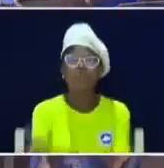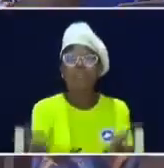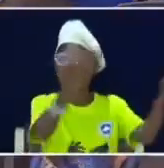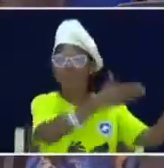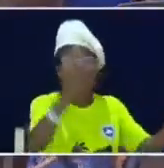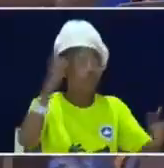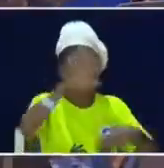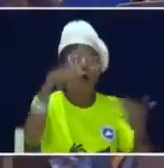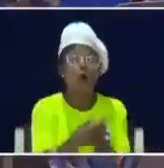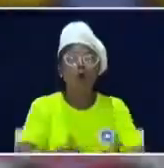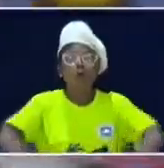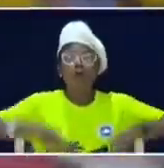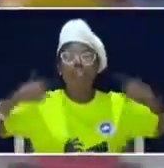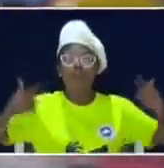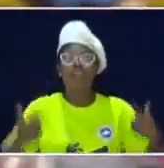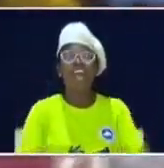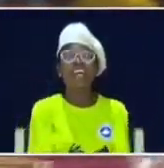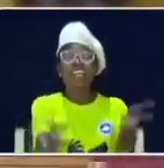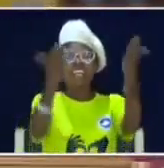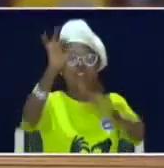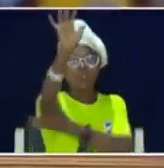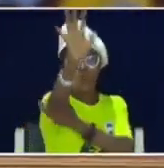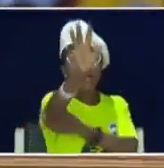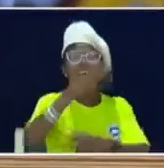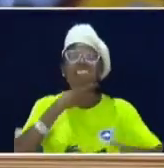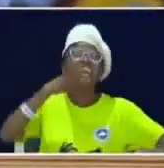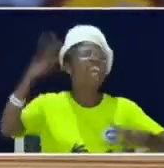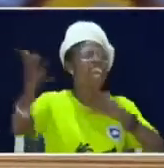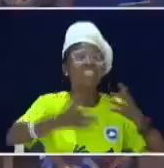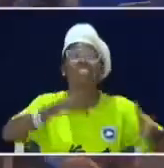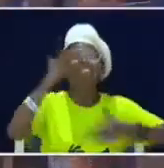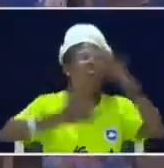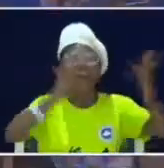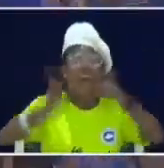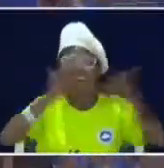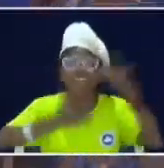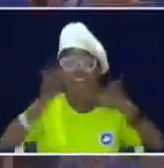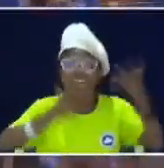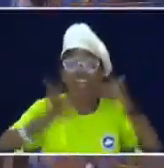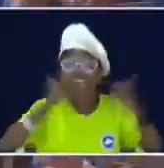to somebody, raise your hands and shout, fire, fire, fire.